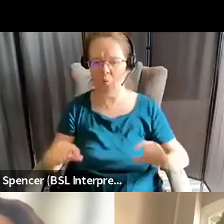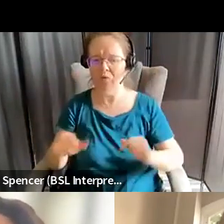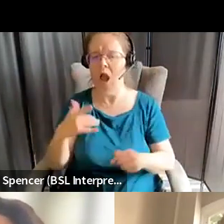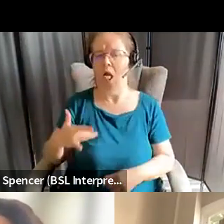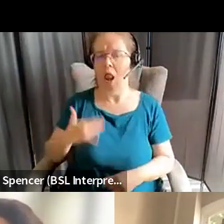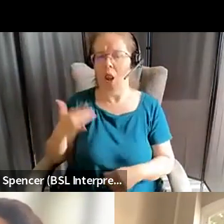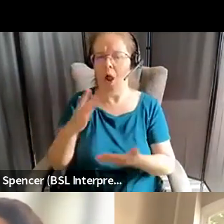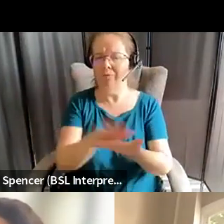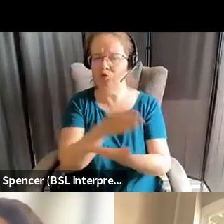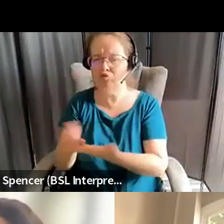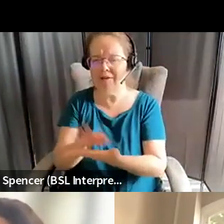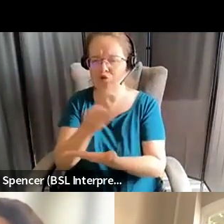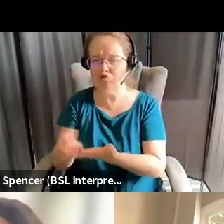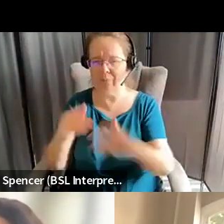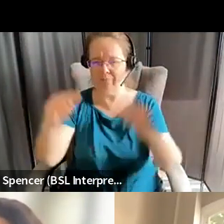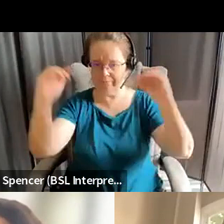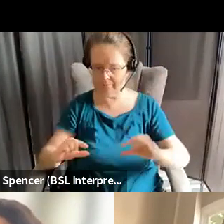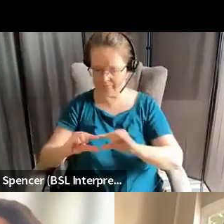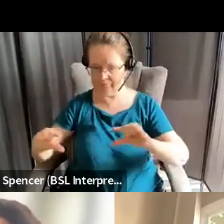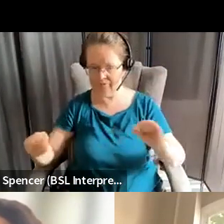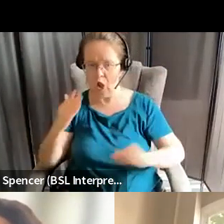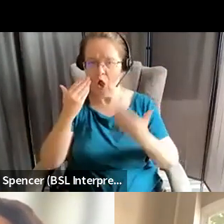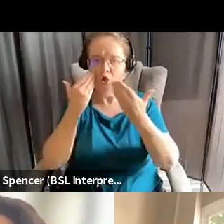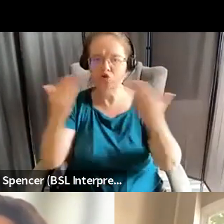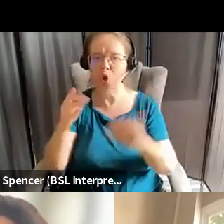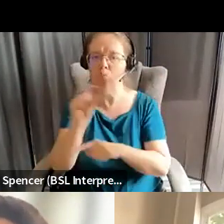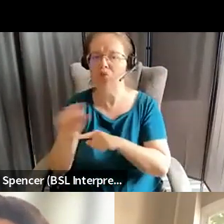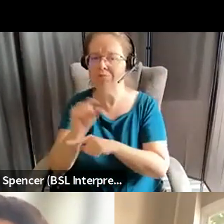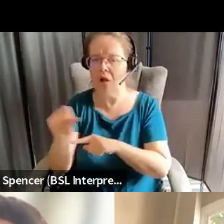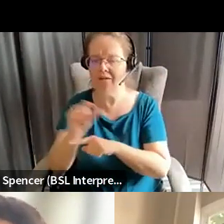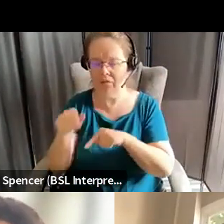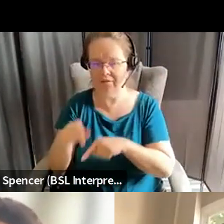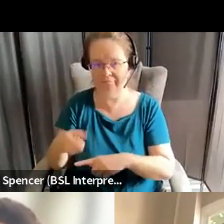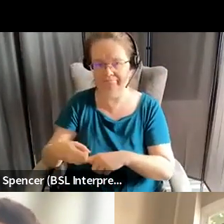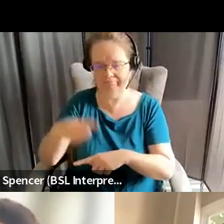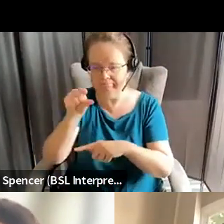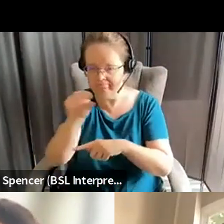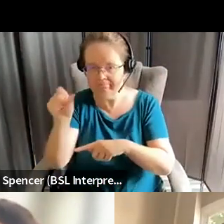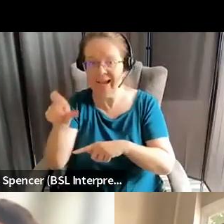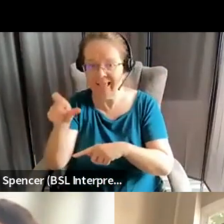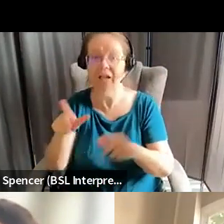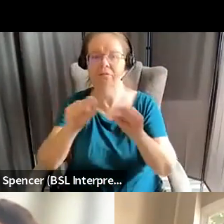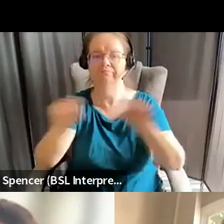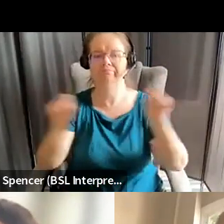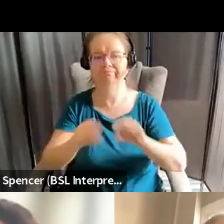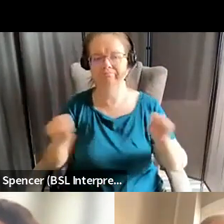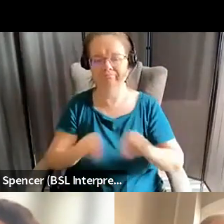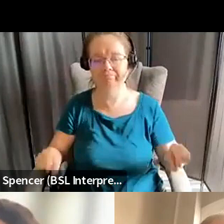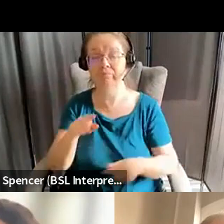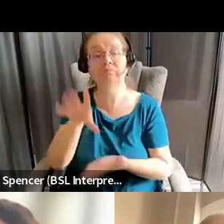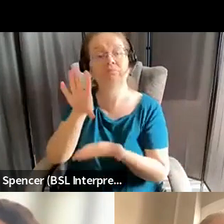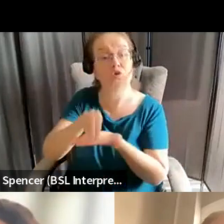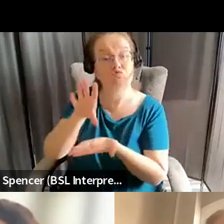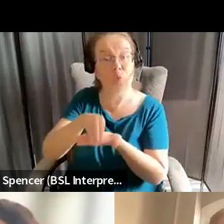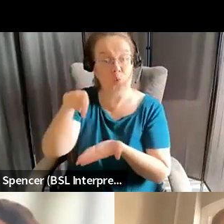transcript button located at the bottom of your screen and selecting show subtitle. We're also recording this session, and everyone who has signed